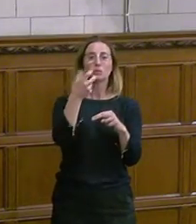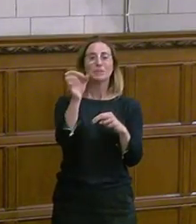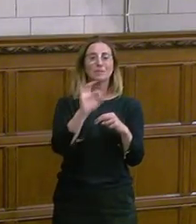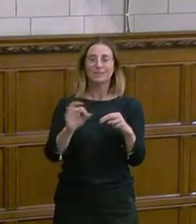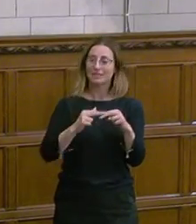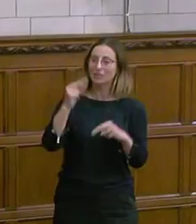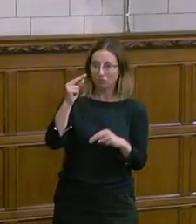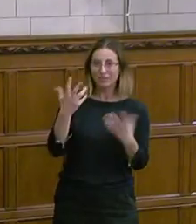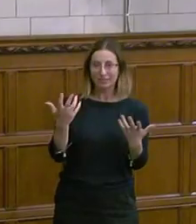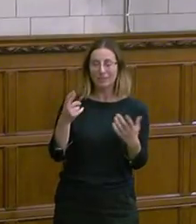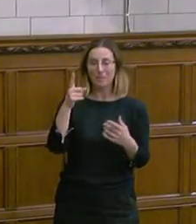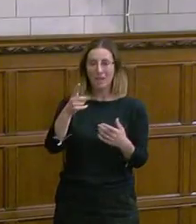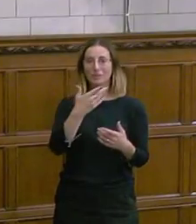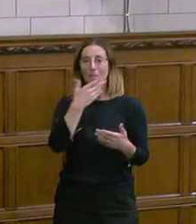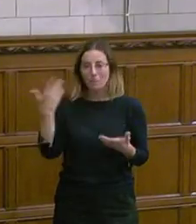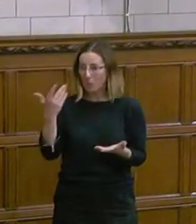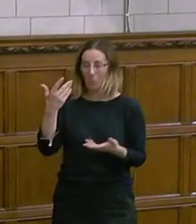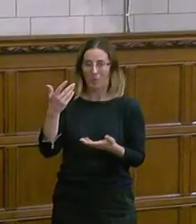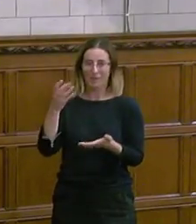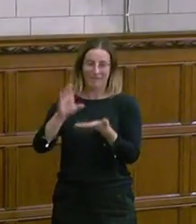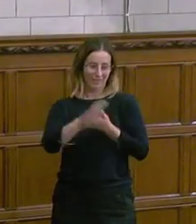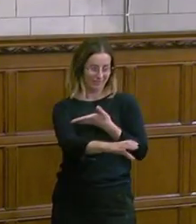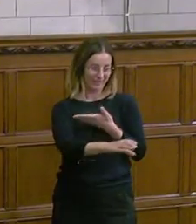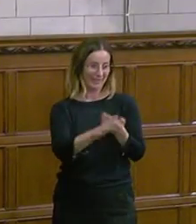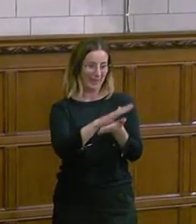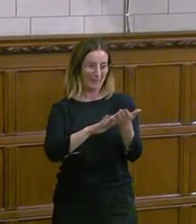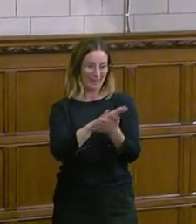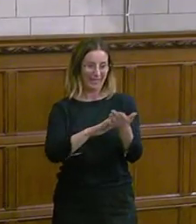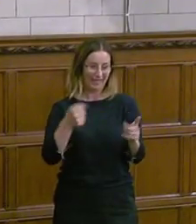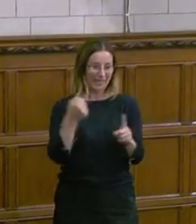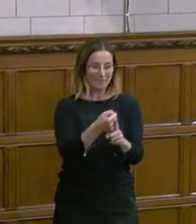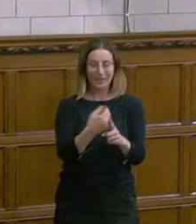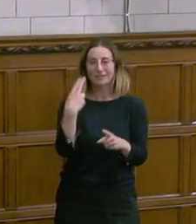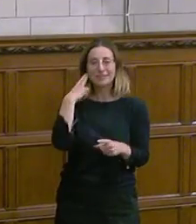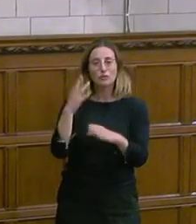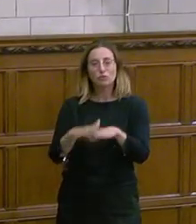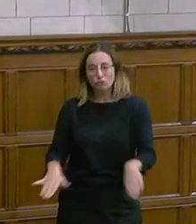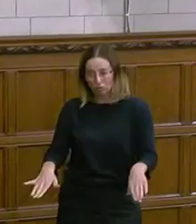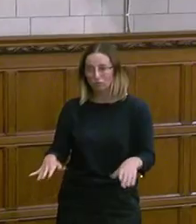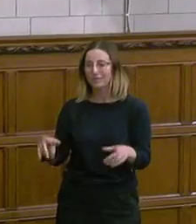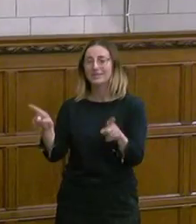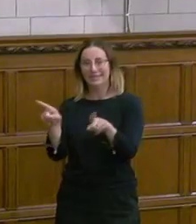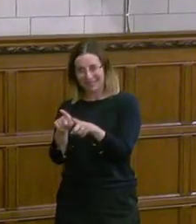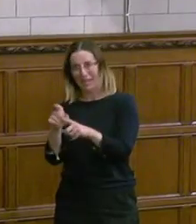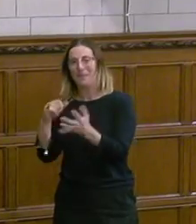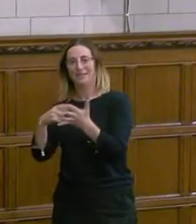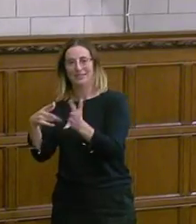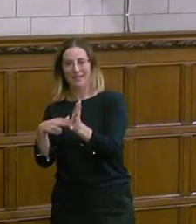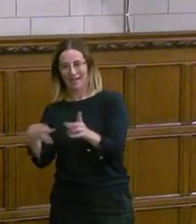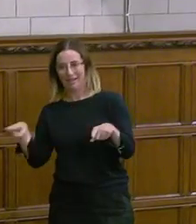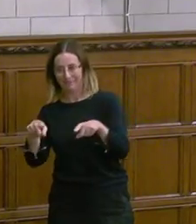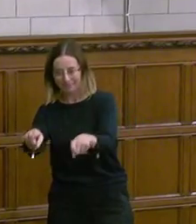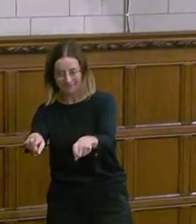lack of funding impacts on resources for deaf children alongside all others with SEN. With the national